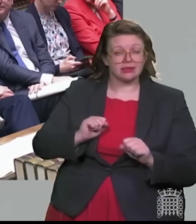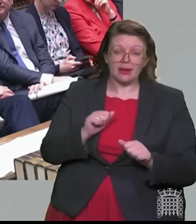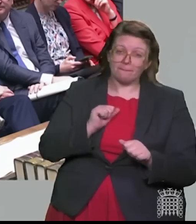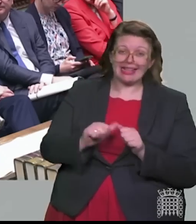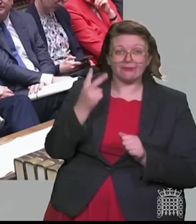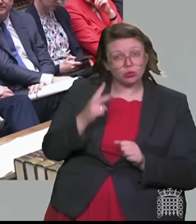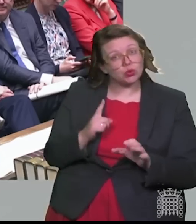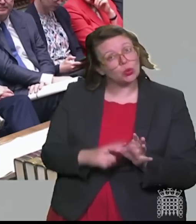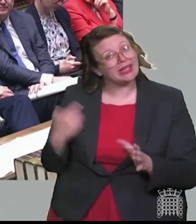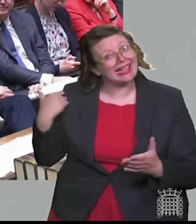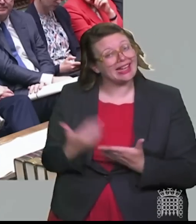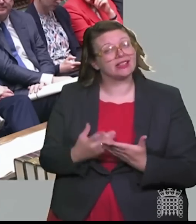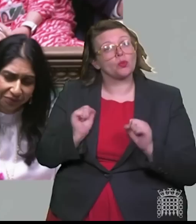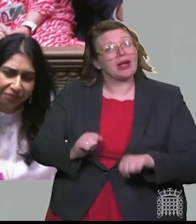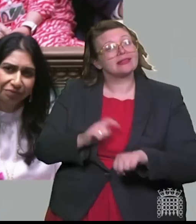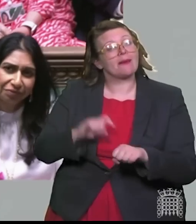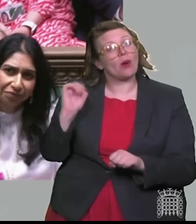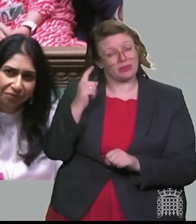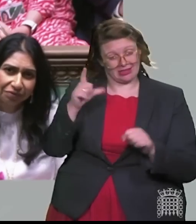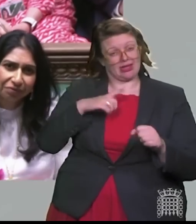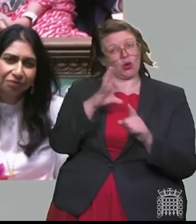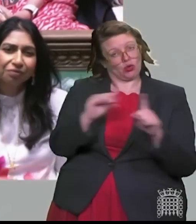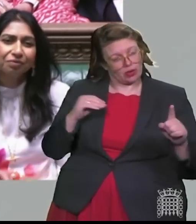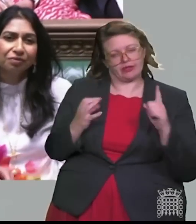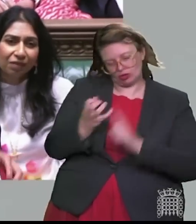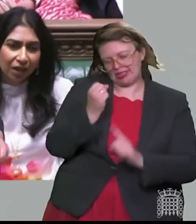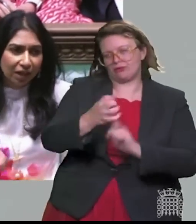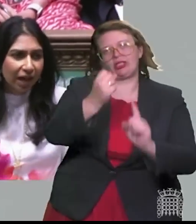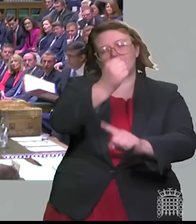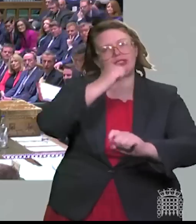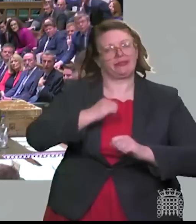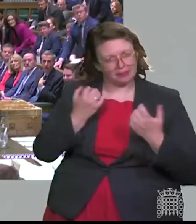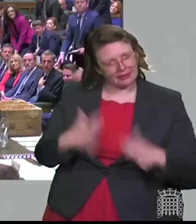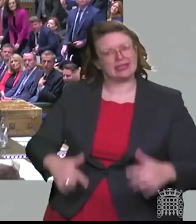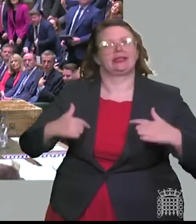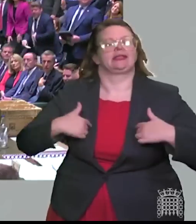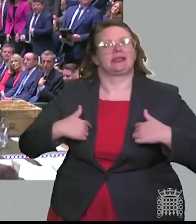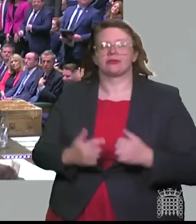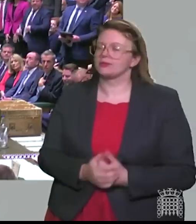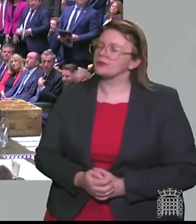2 years, Mr. Speaker. That's a Conservative government delivering for the British people.